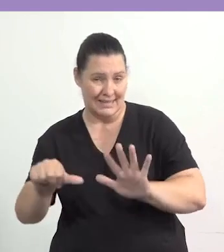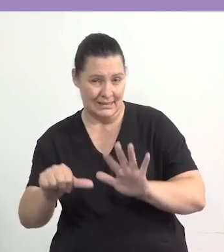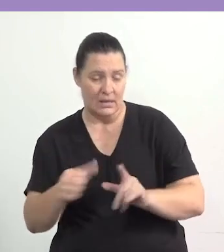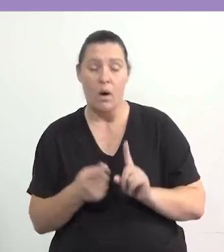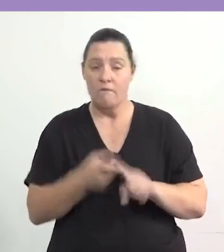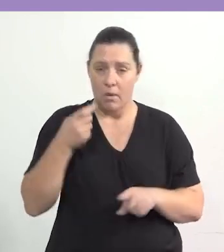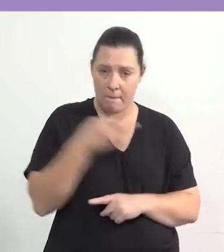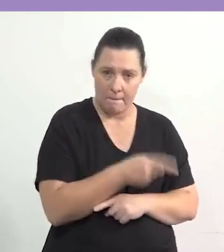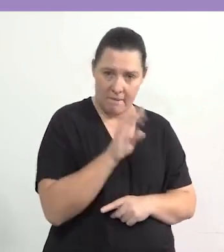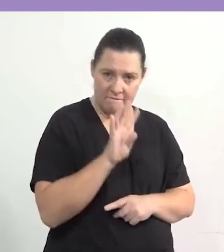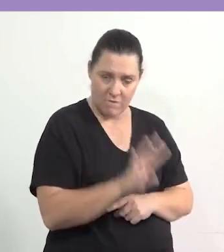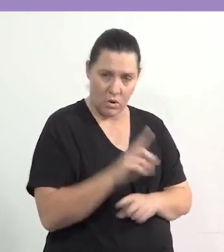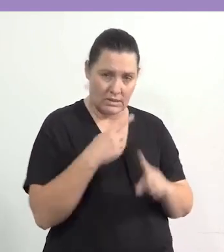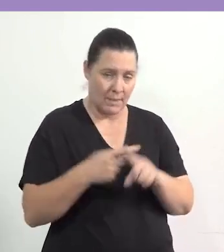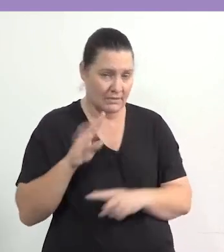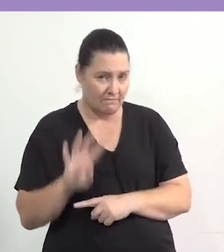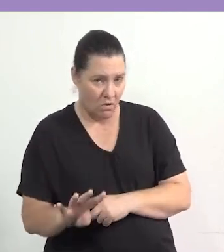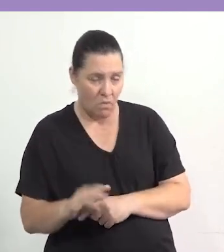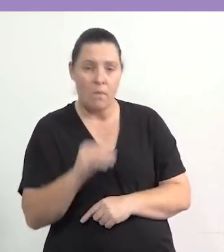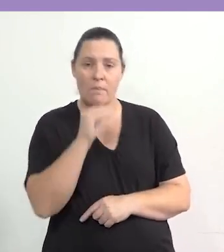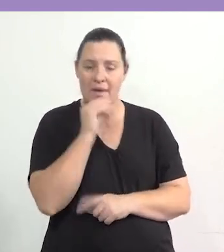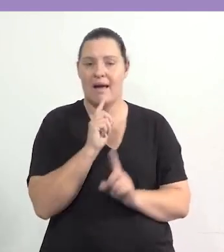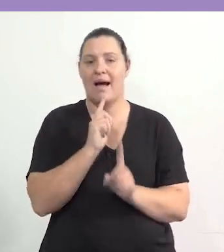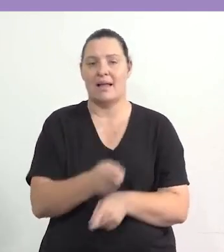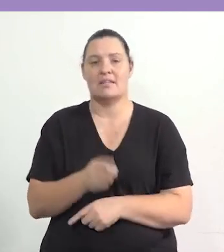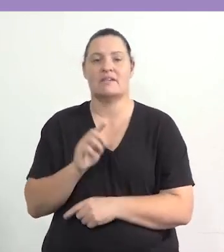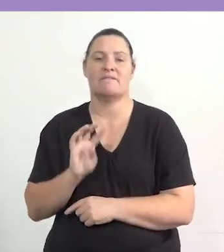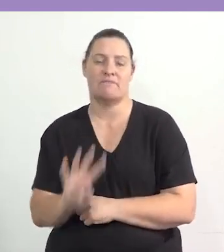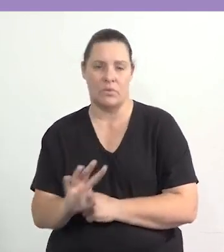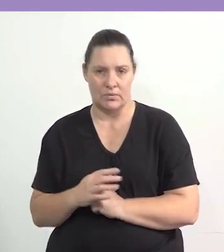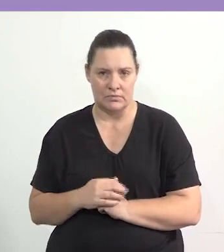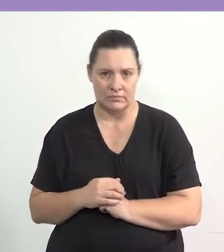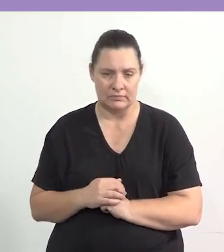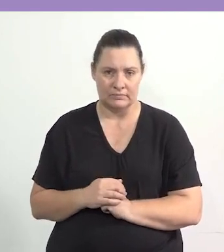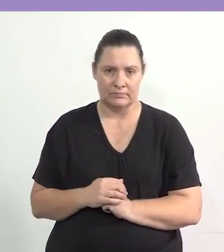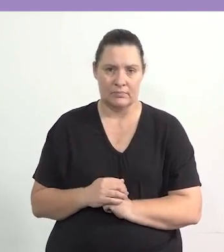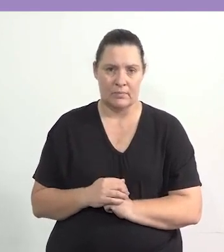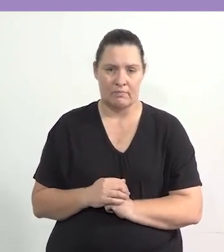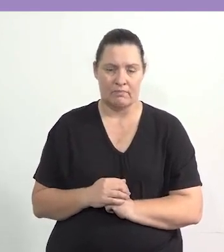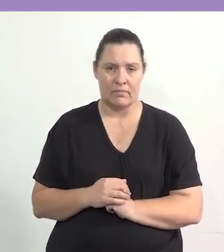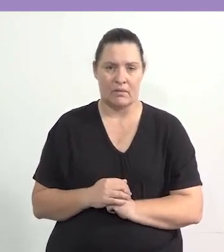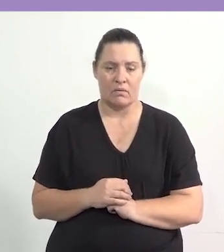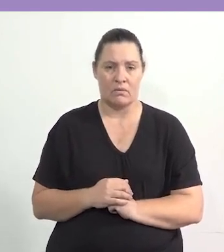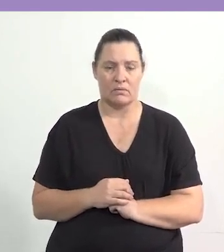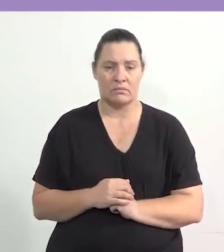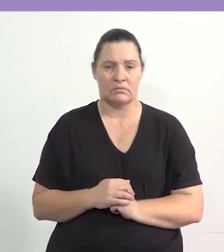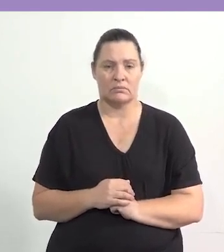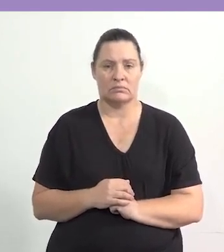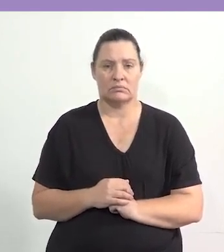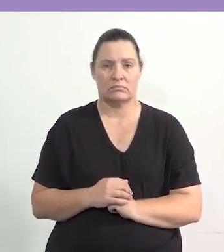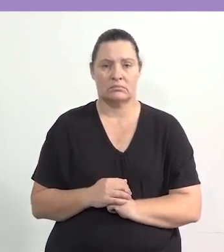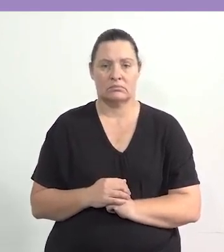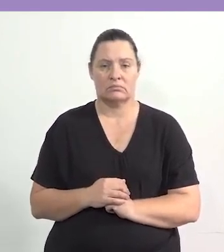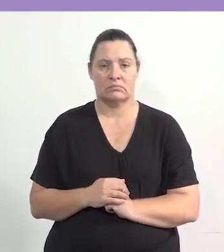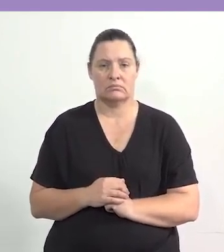because 16 comes from 4 times 4, that means that the square root of 4 squared